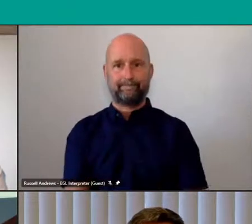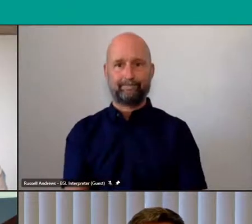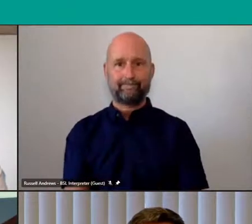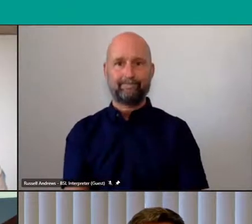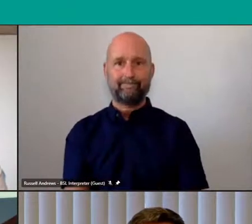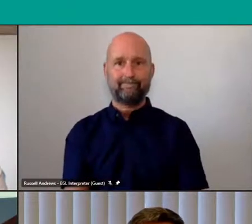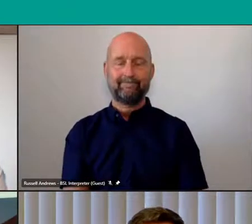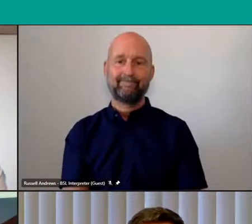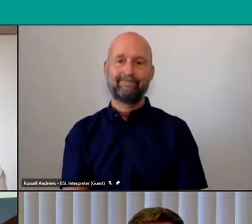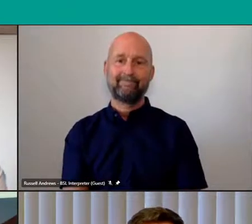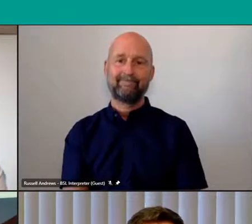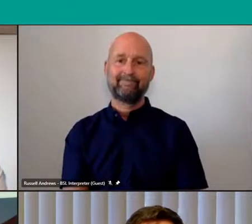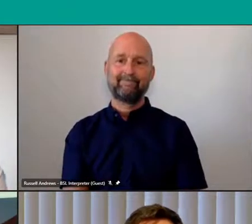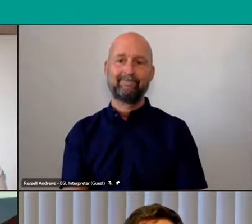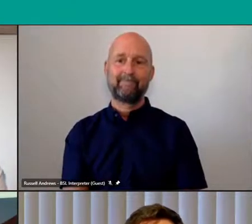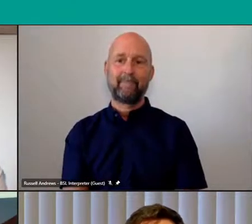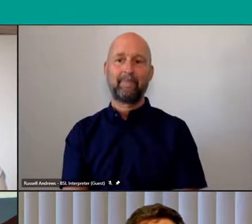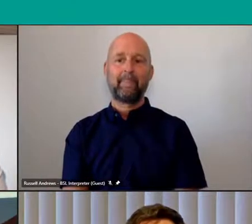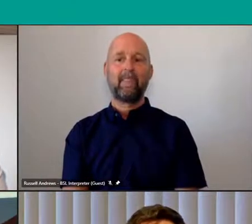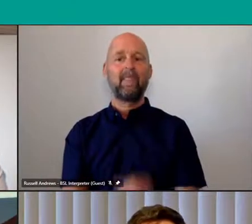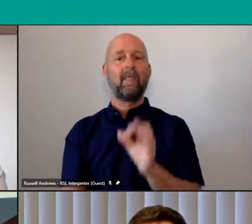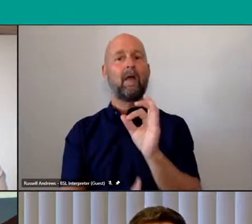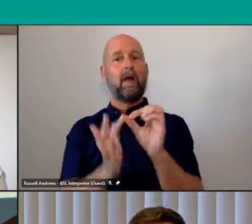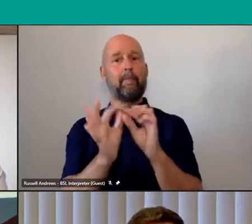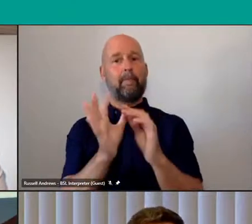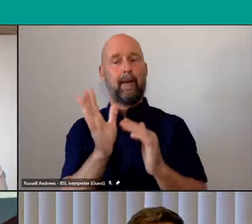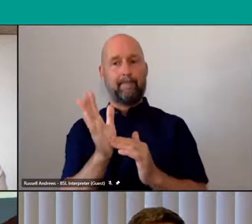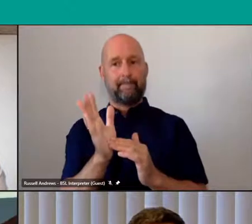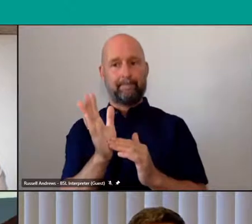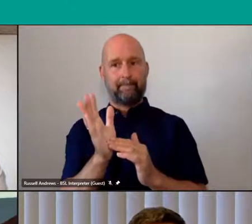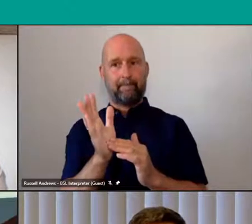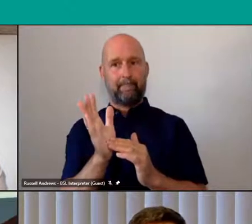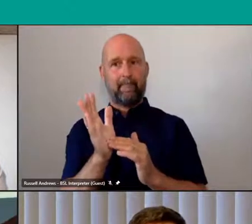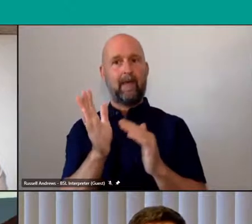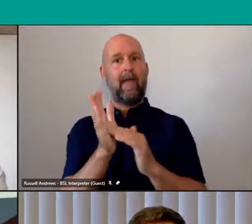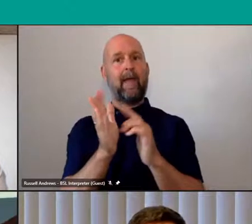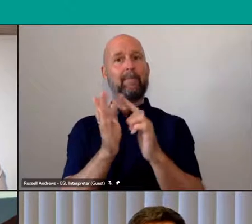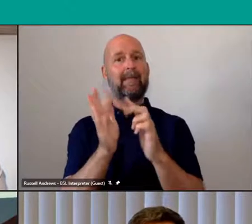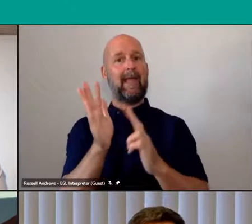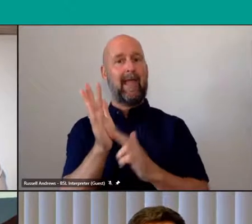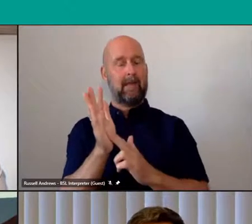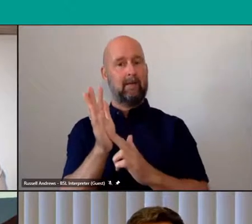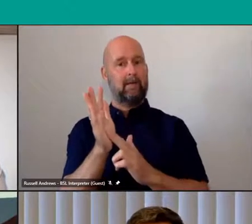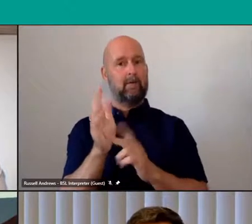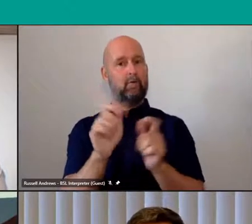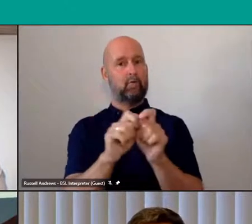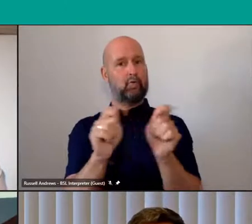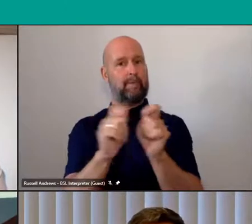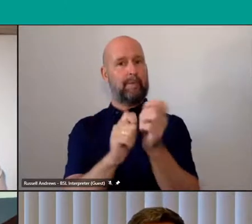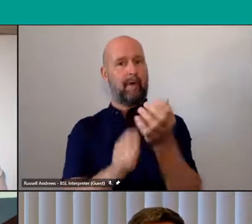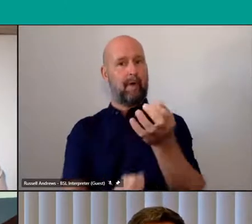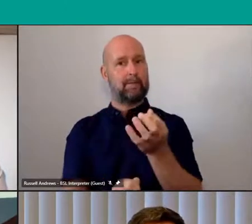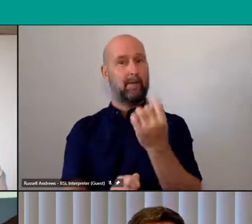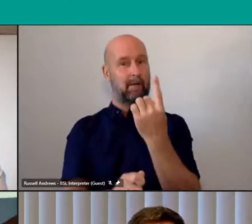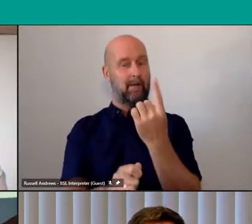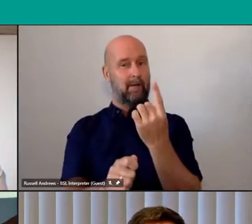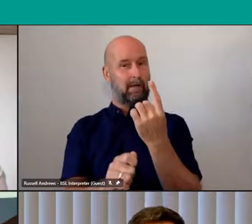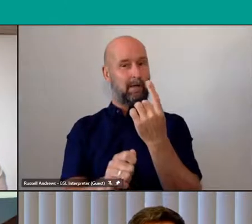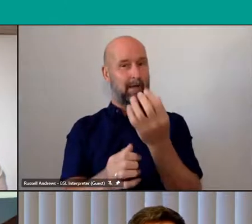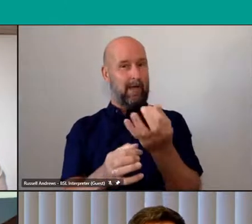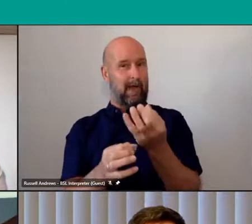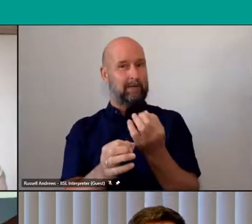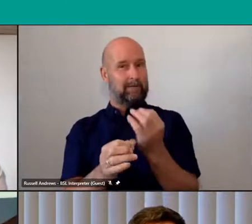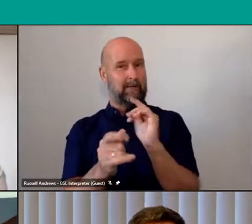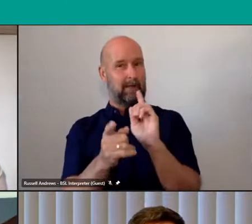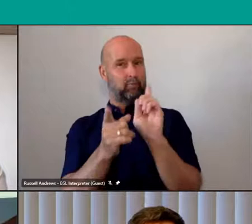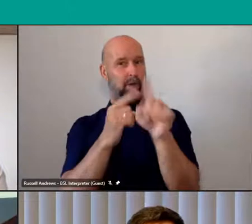Pam, I think Jan Williams from the MEN has put a question up, so if we've just got time to sneak that one in, I